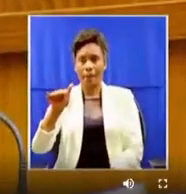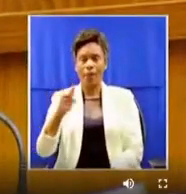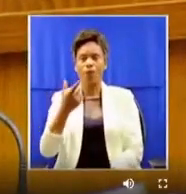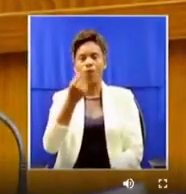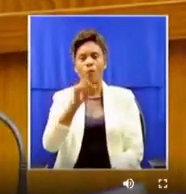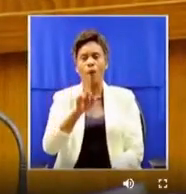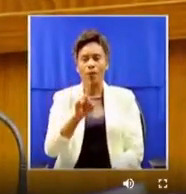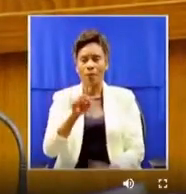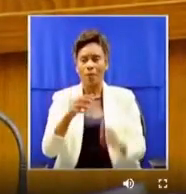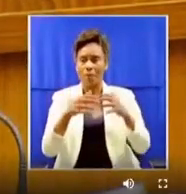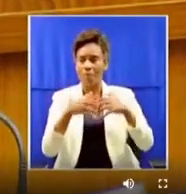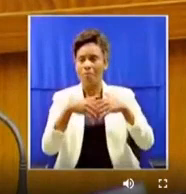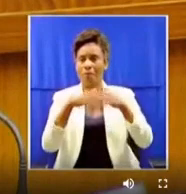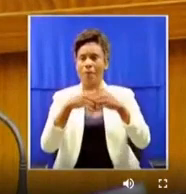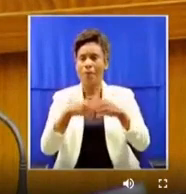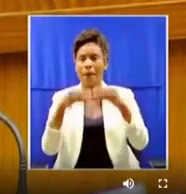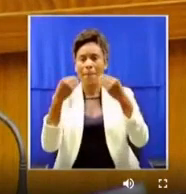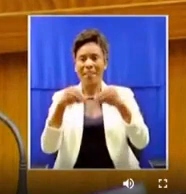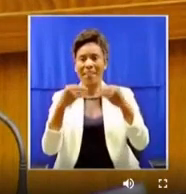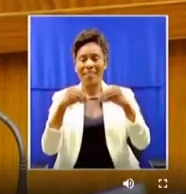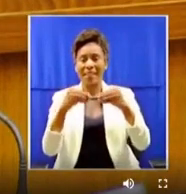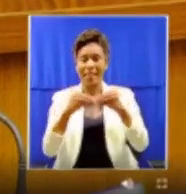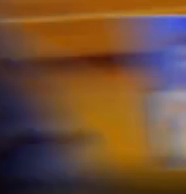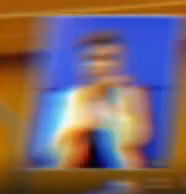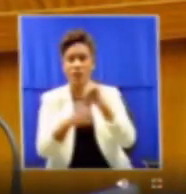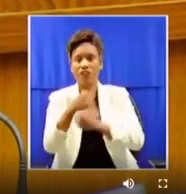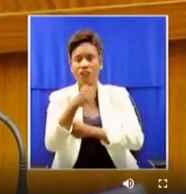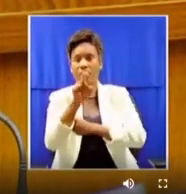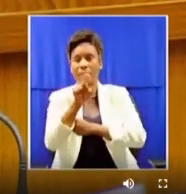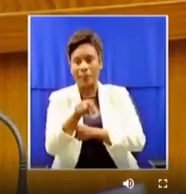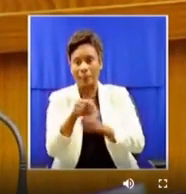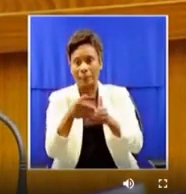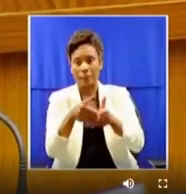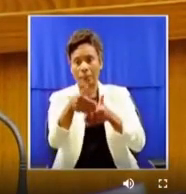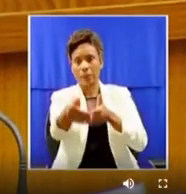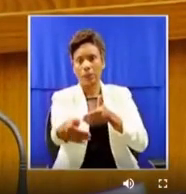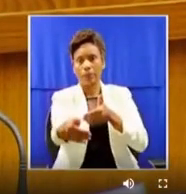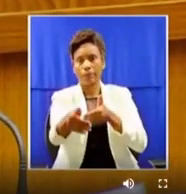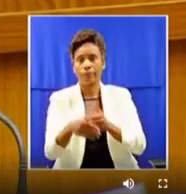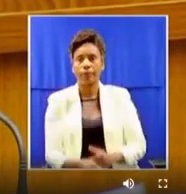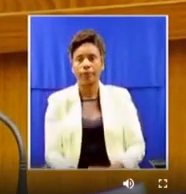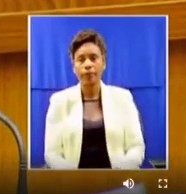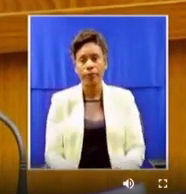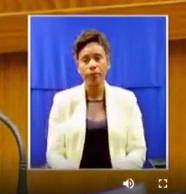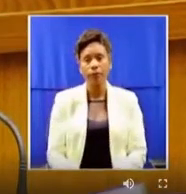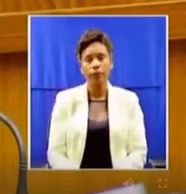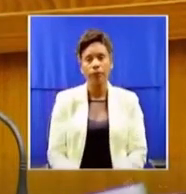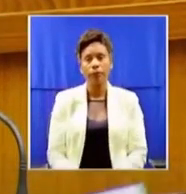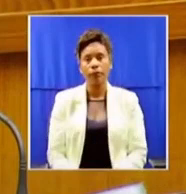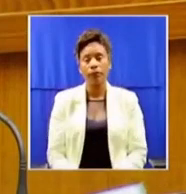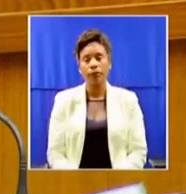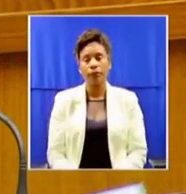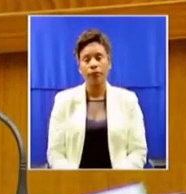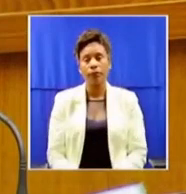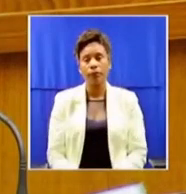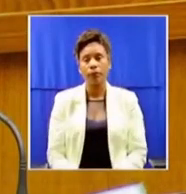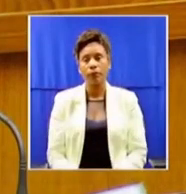Now, hold on. Let's go back and see that again. Let's go back and see that one more time. Just watch as this pause